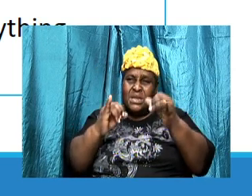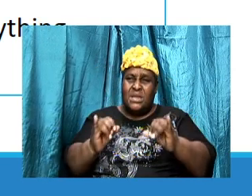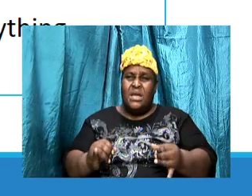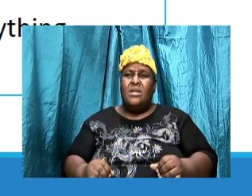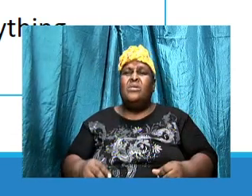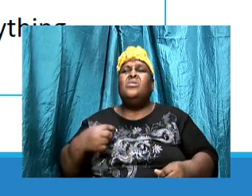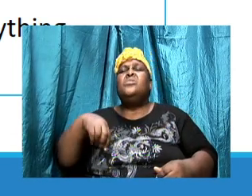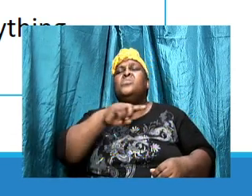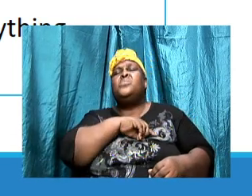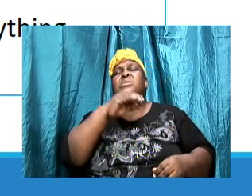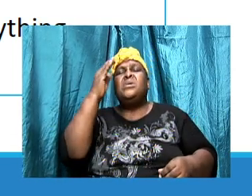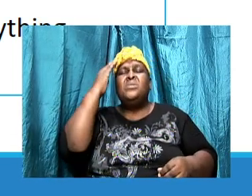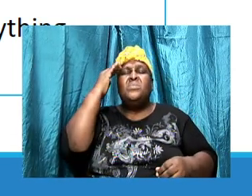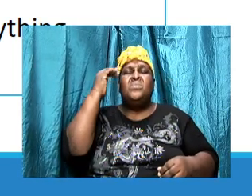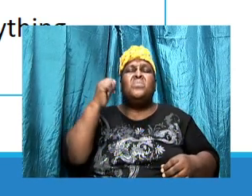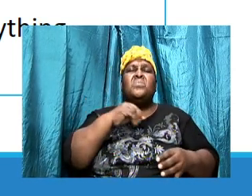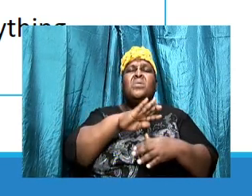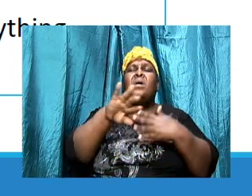know that